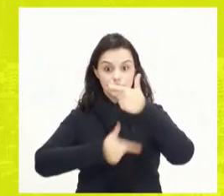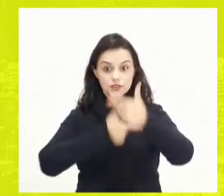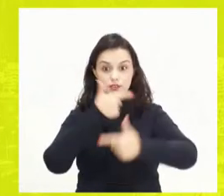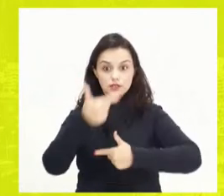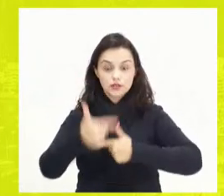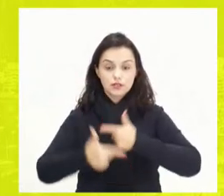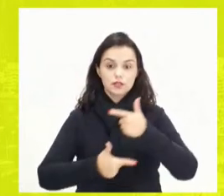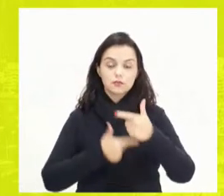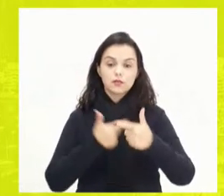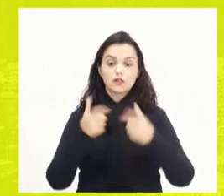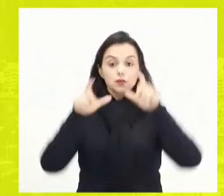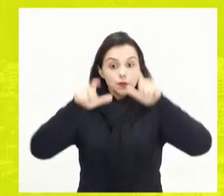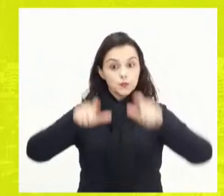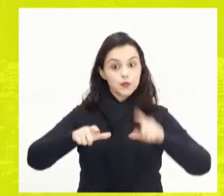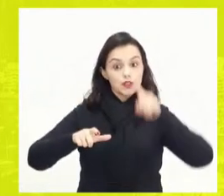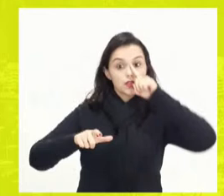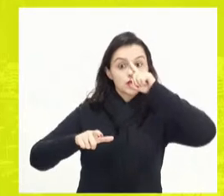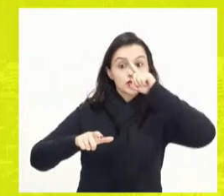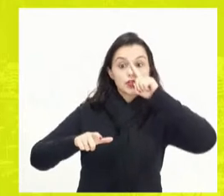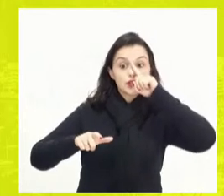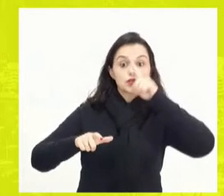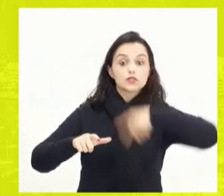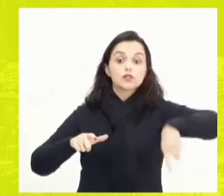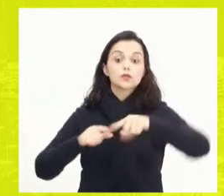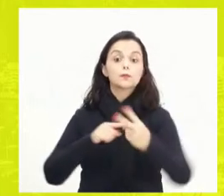confirmed unfortunately